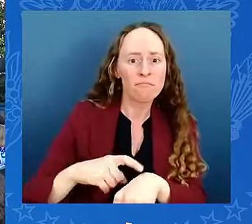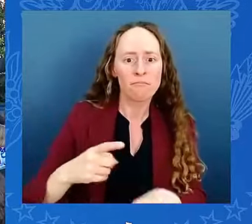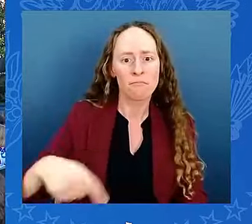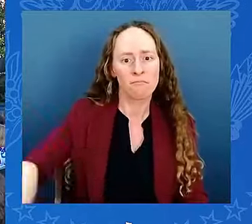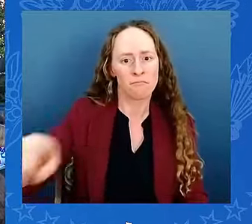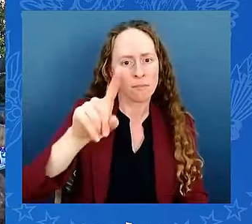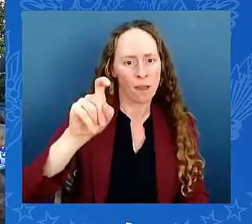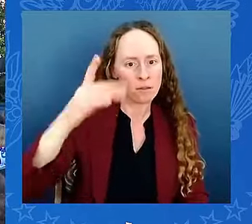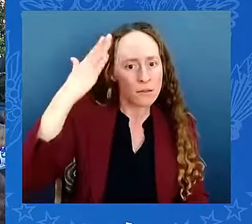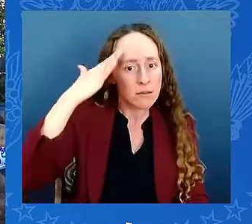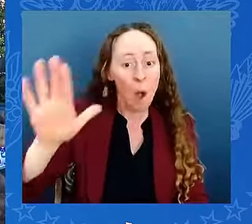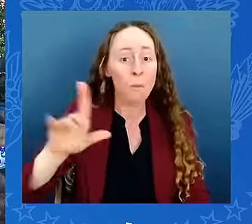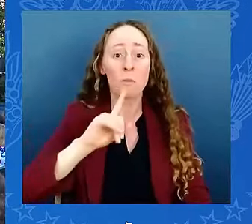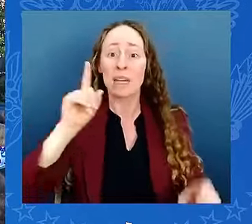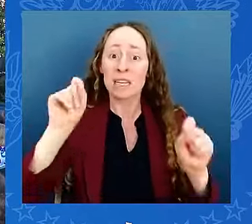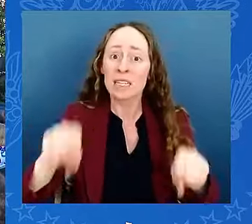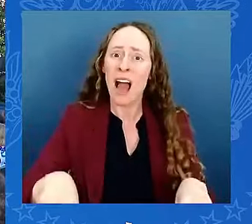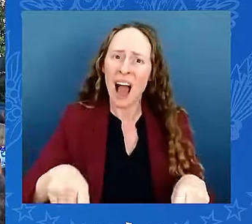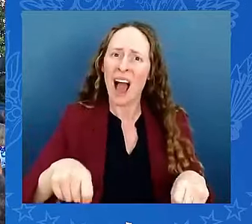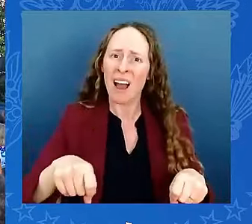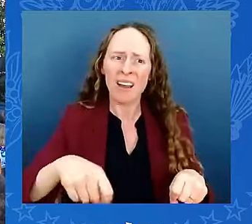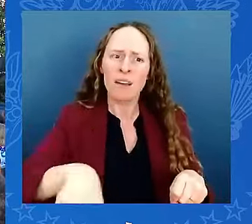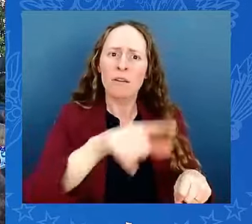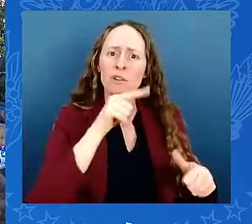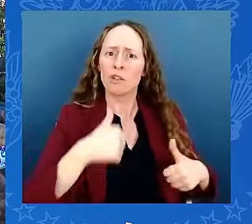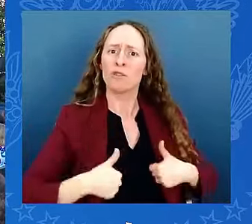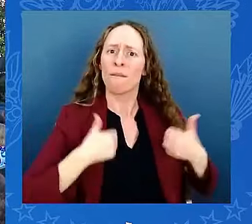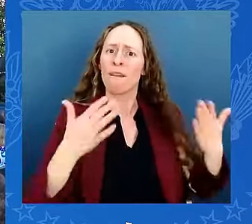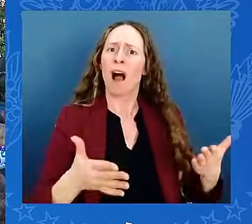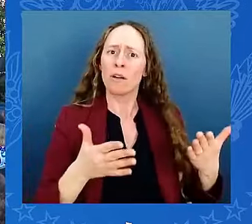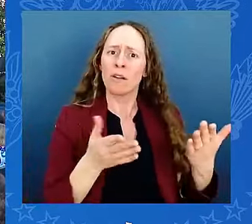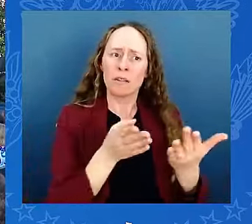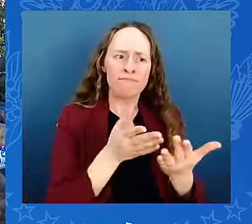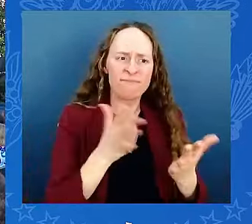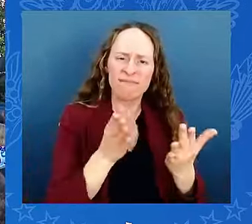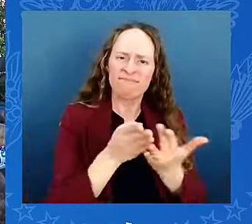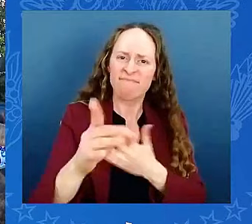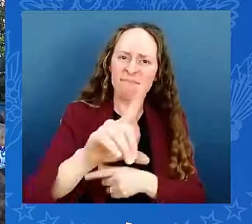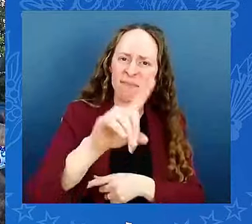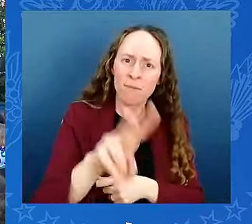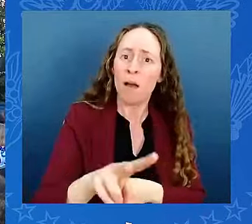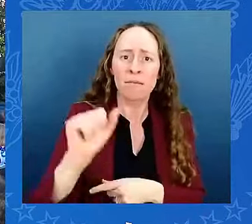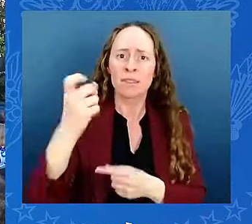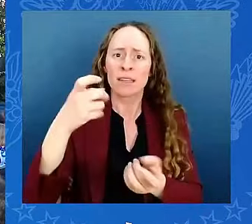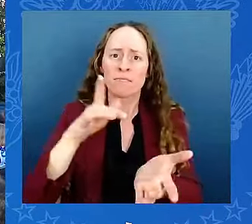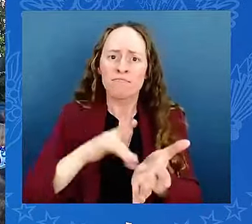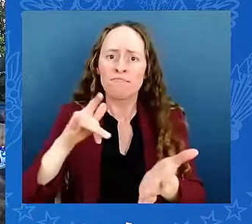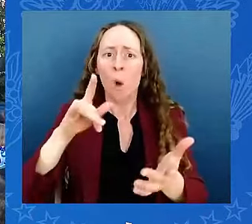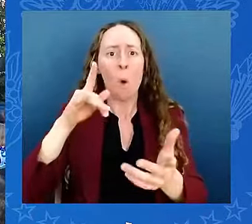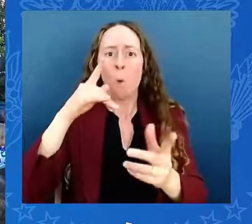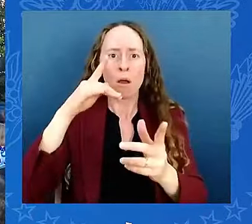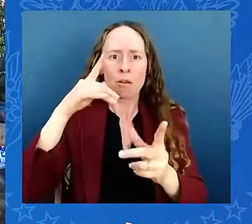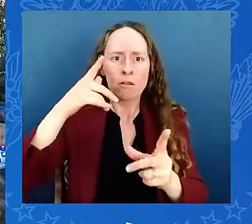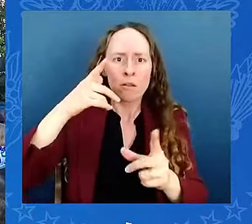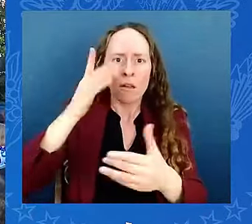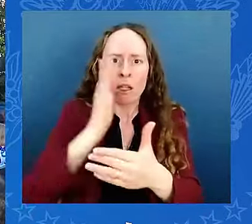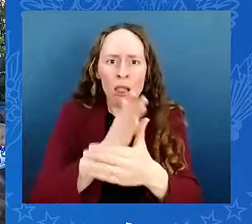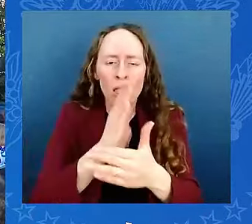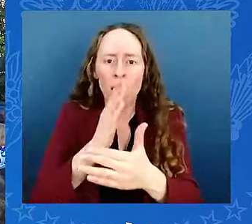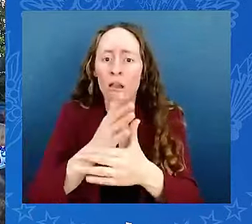domestic violence, sexual assault, and stalking to include dating violence and groundbreaking